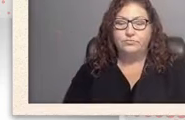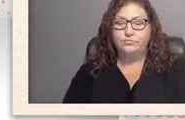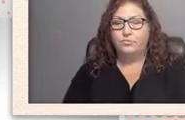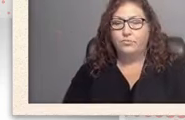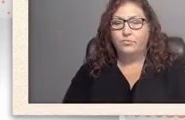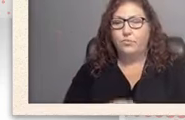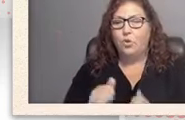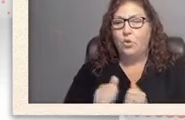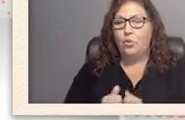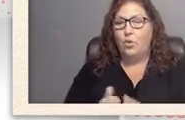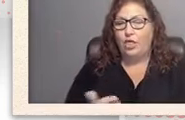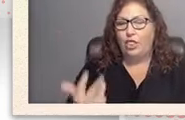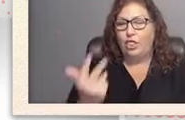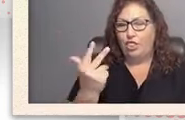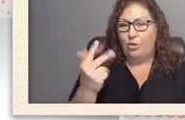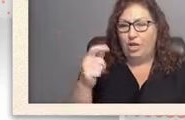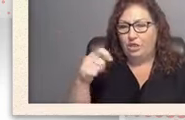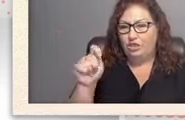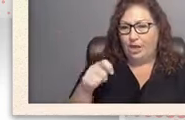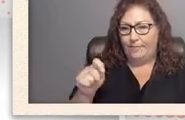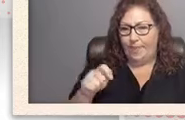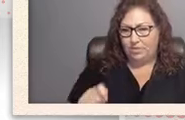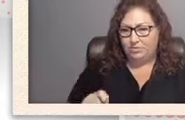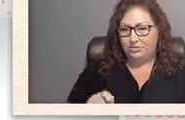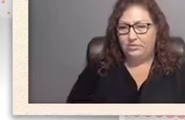three check